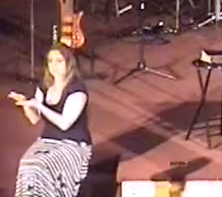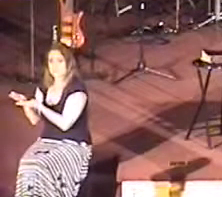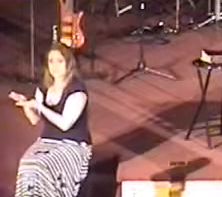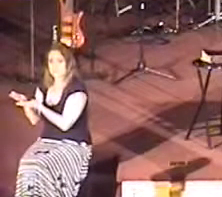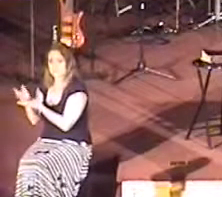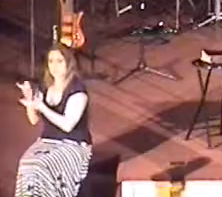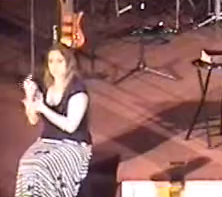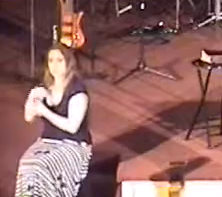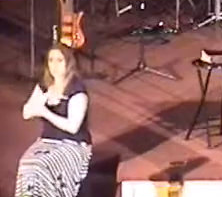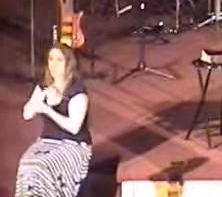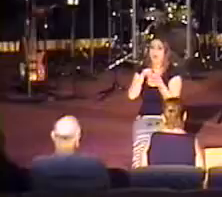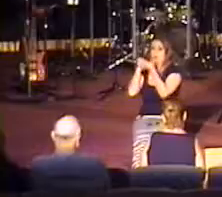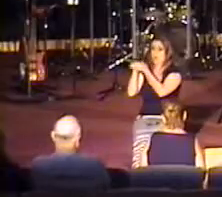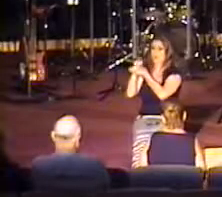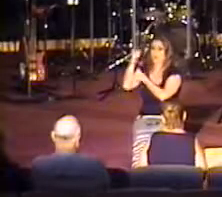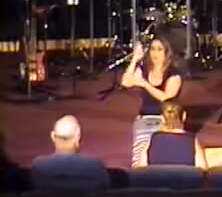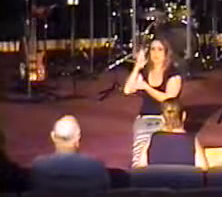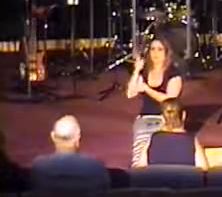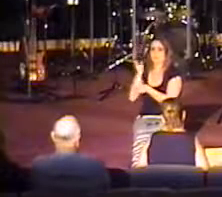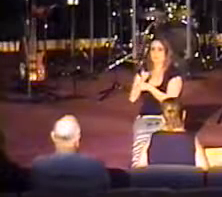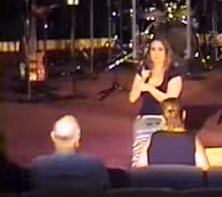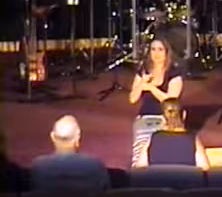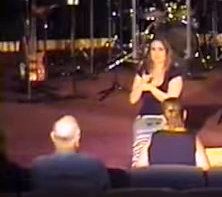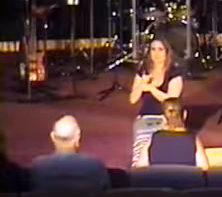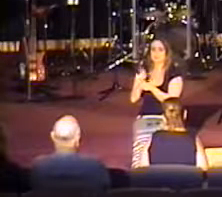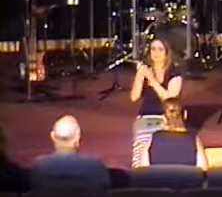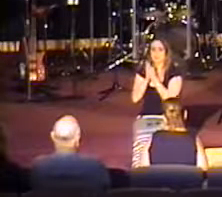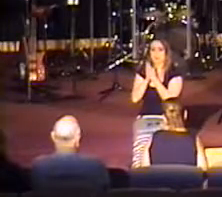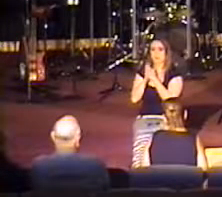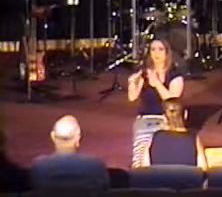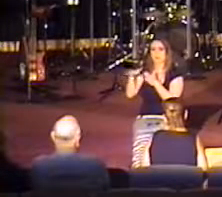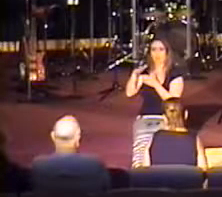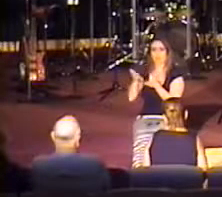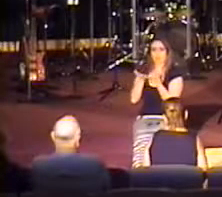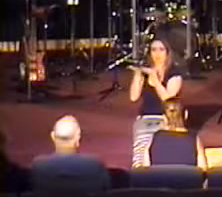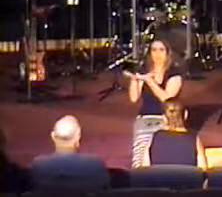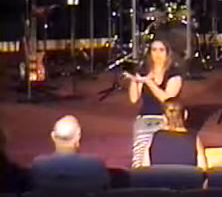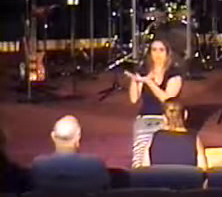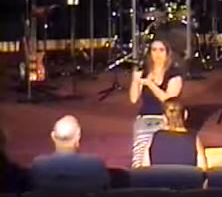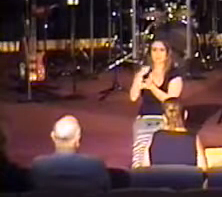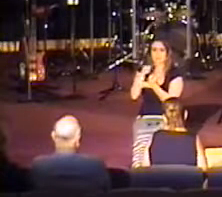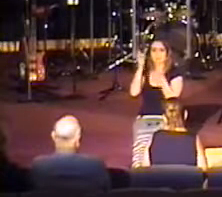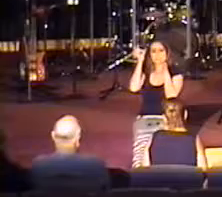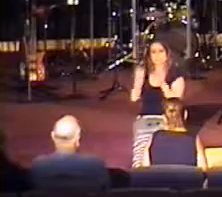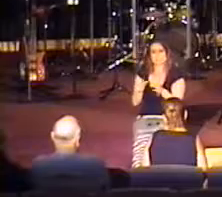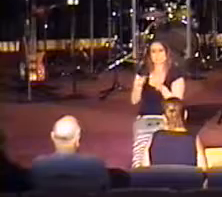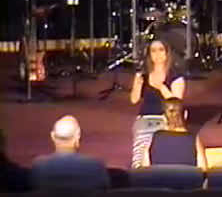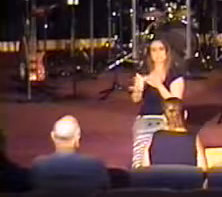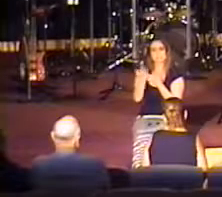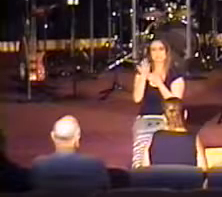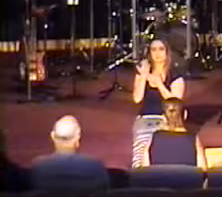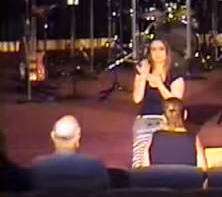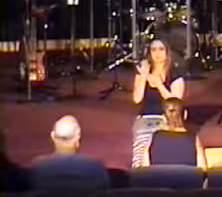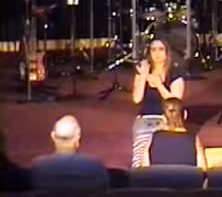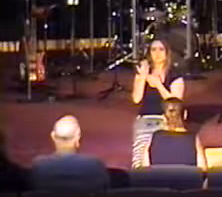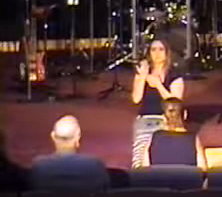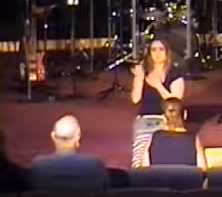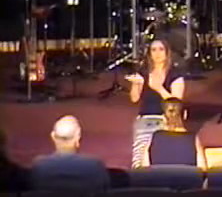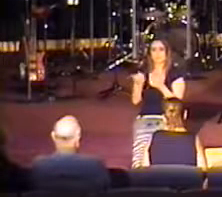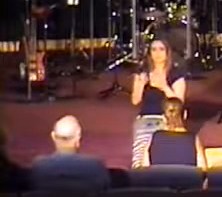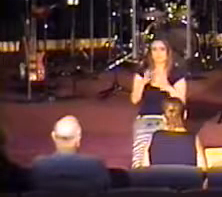we? We owe Him. But as we pray over the offering, and you have a decision to make this morning that you want to get out of